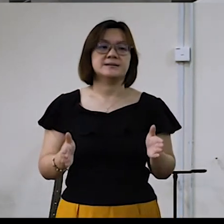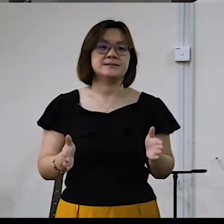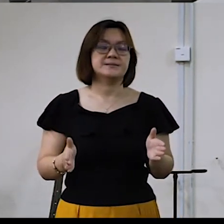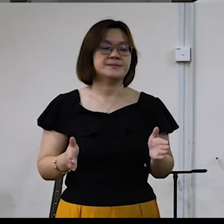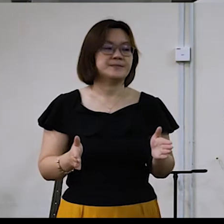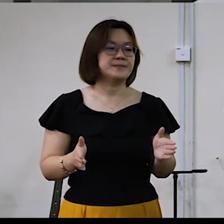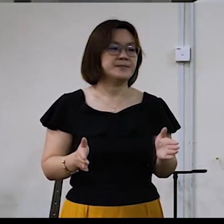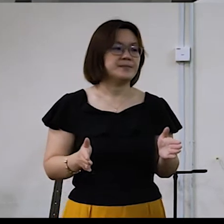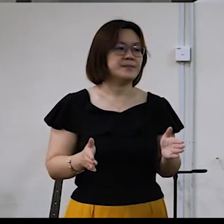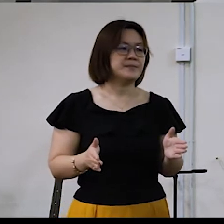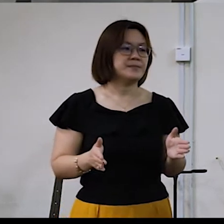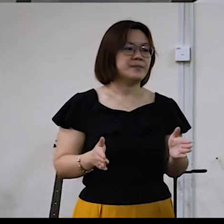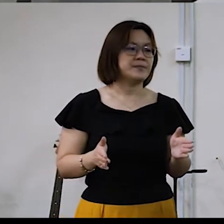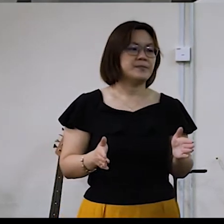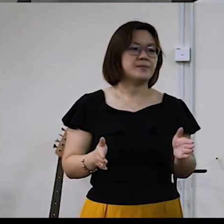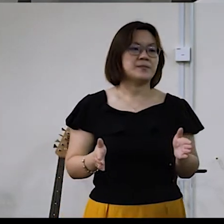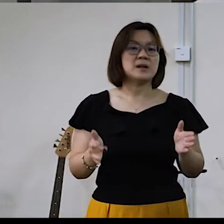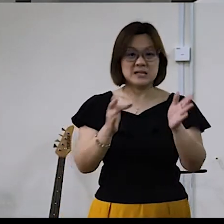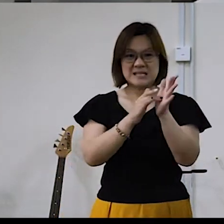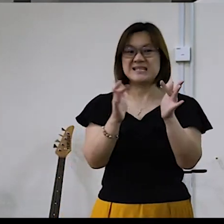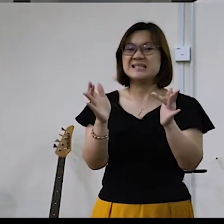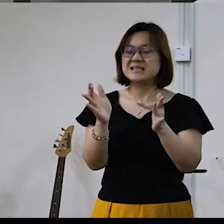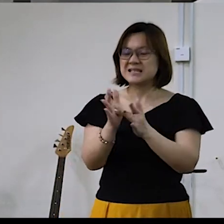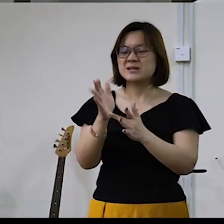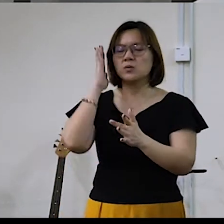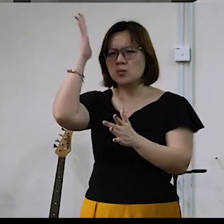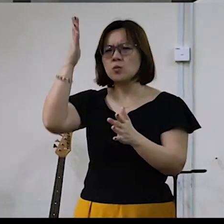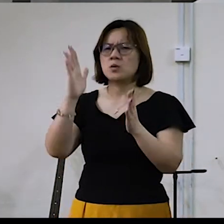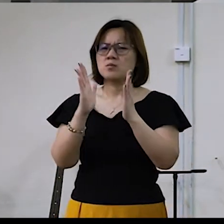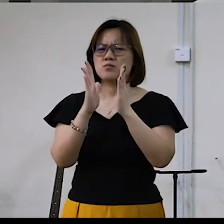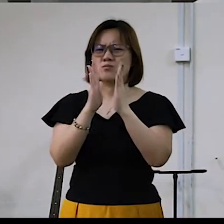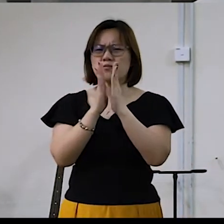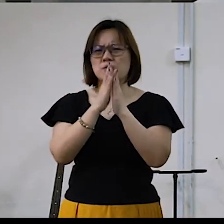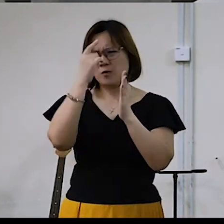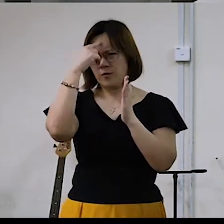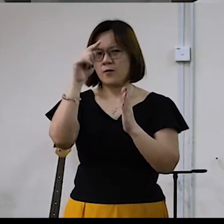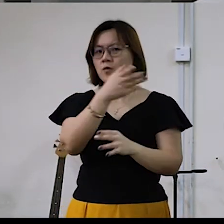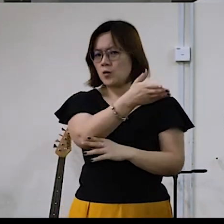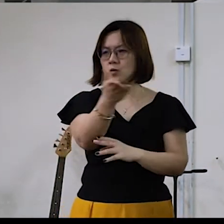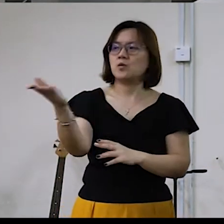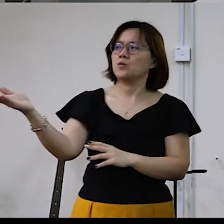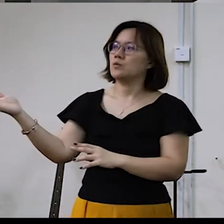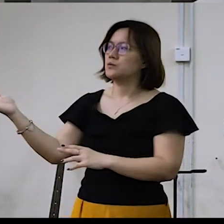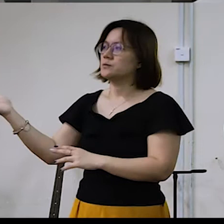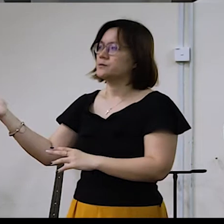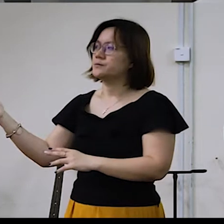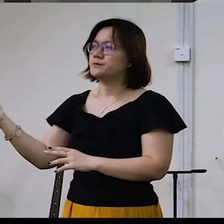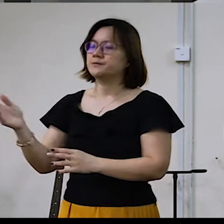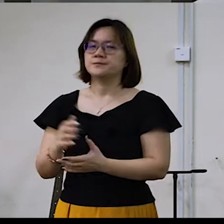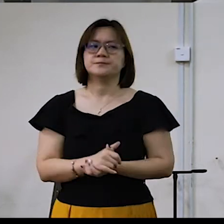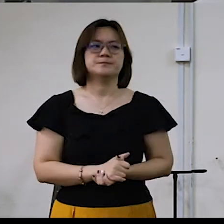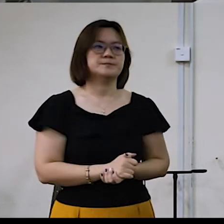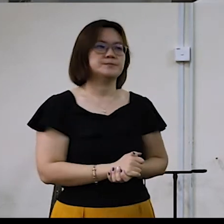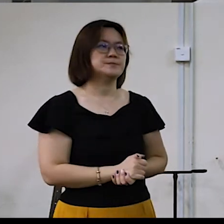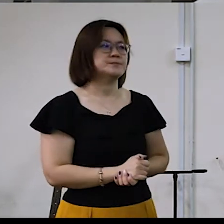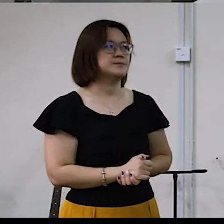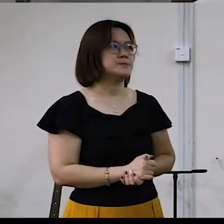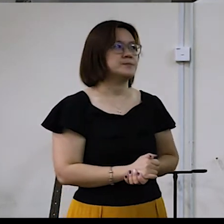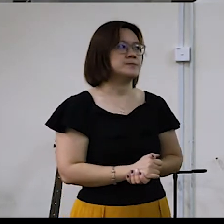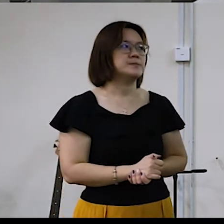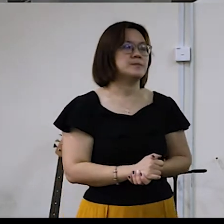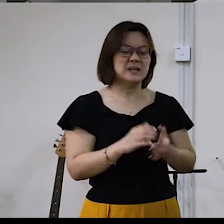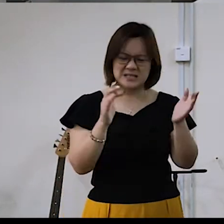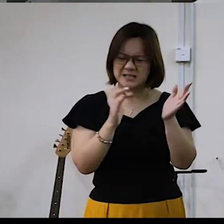then they cannot. Jesus cannot pray. Jesus will pray for those who say, Jesus, I want you. Jesus, I need you to pray for me. And Jesus